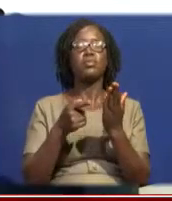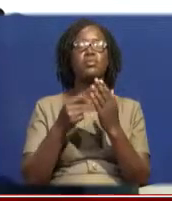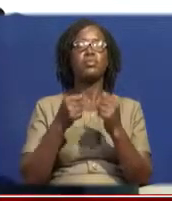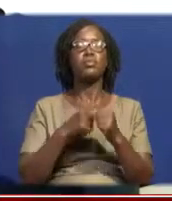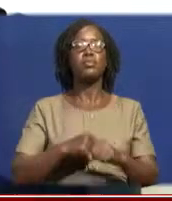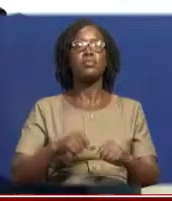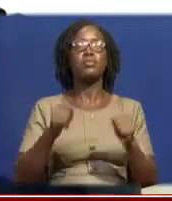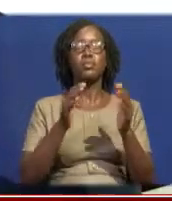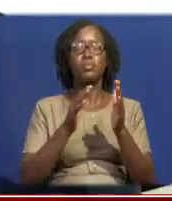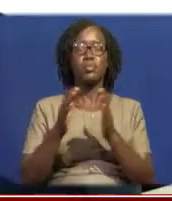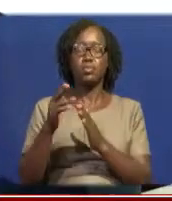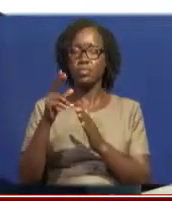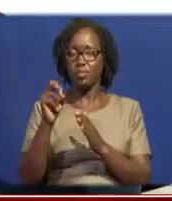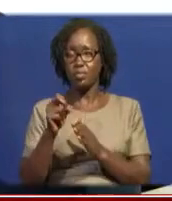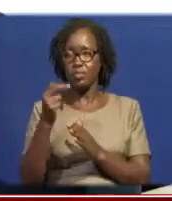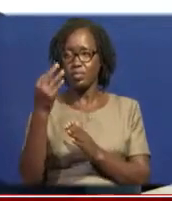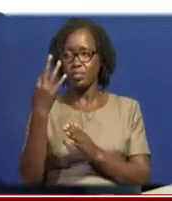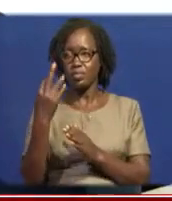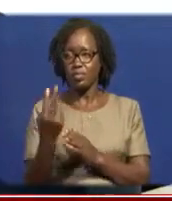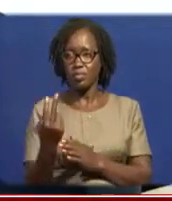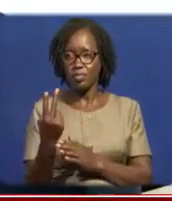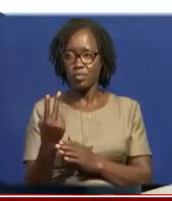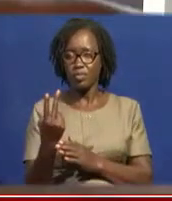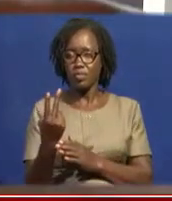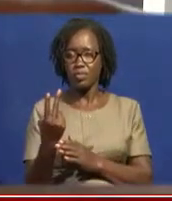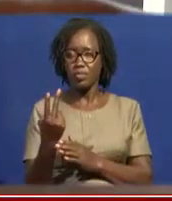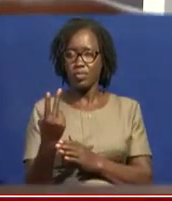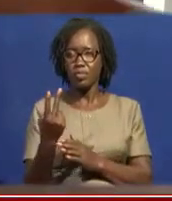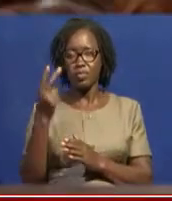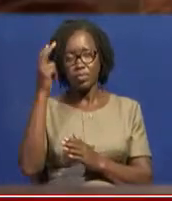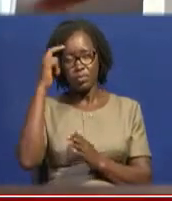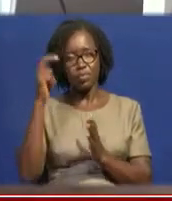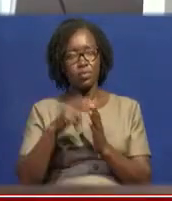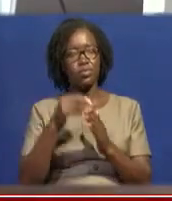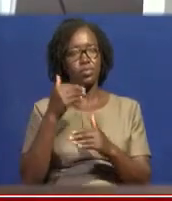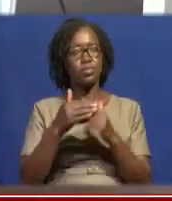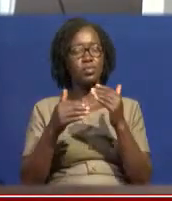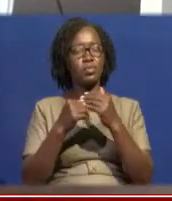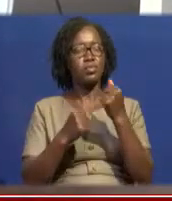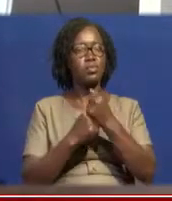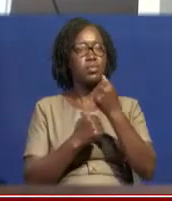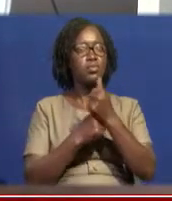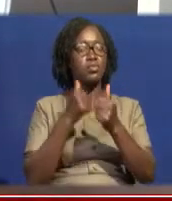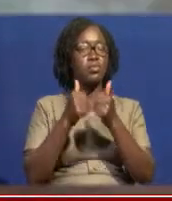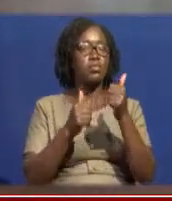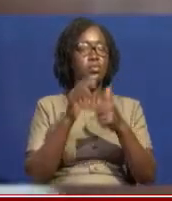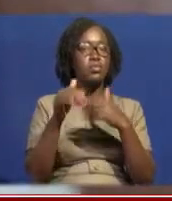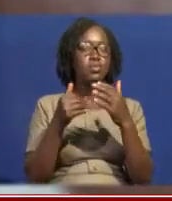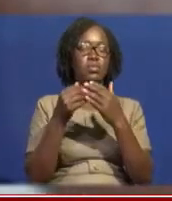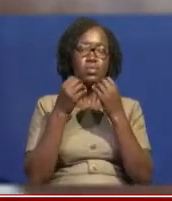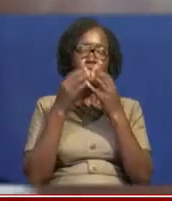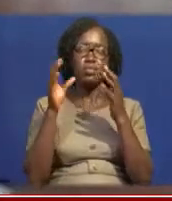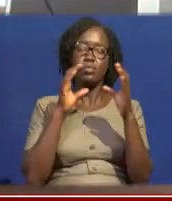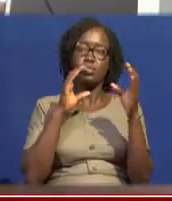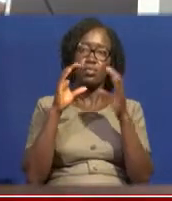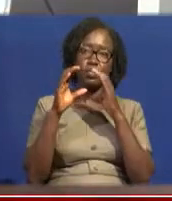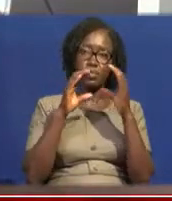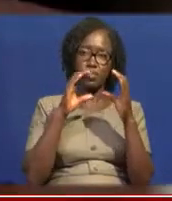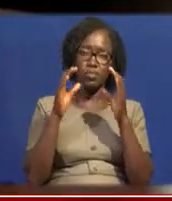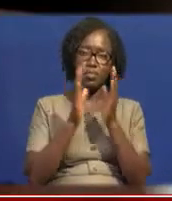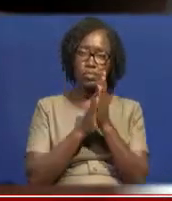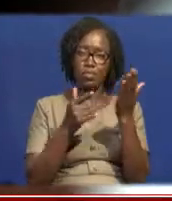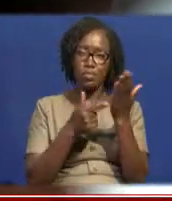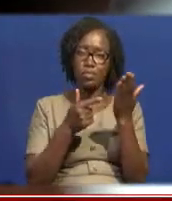Plan 2022-2032 recognizes infrastructure as the foundation upon which all information, communication,